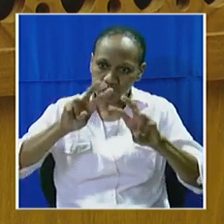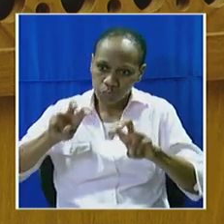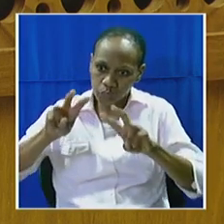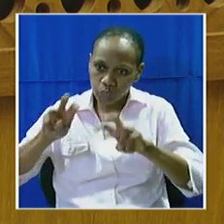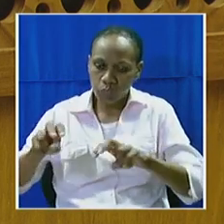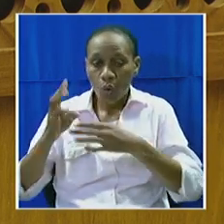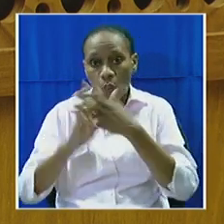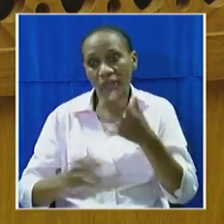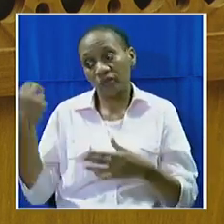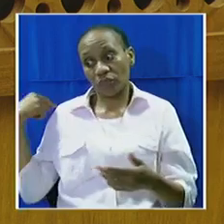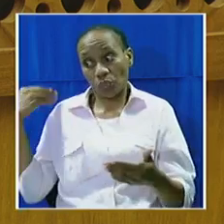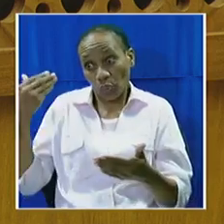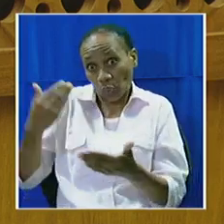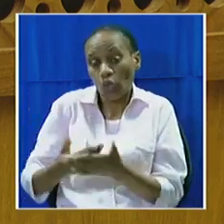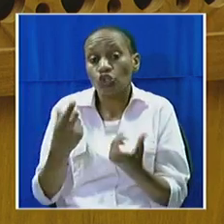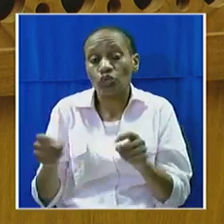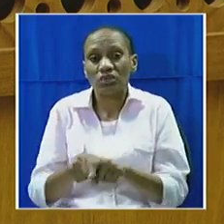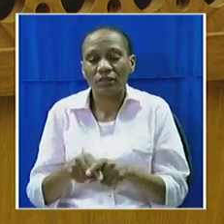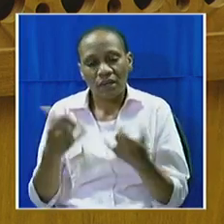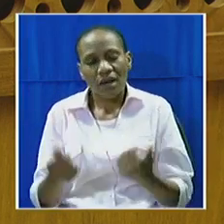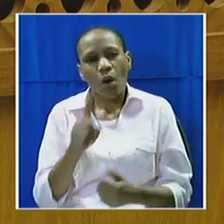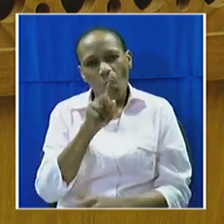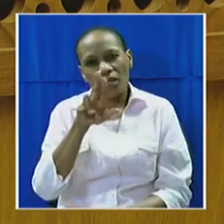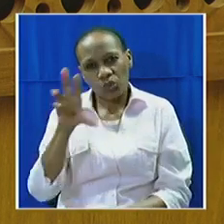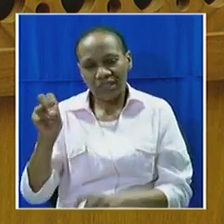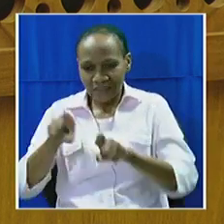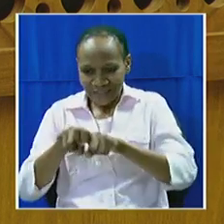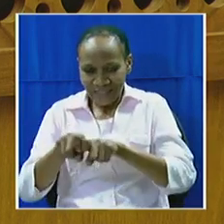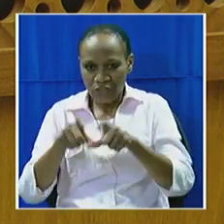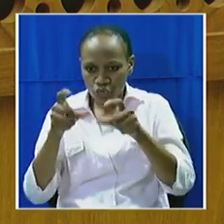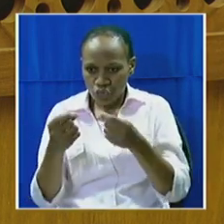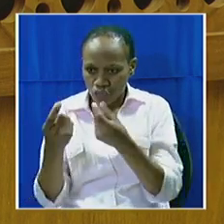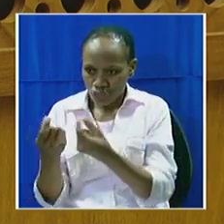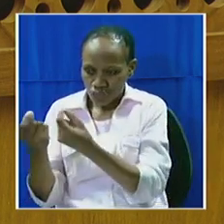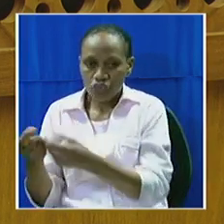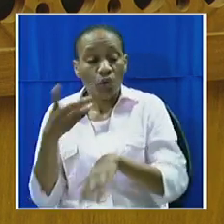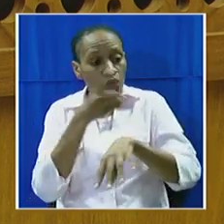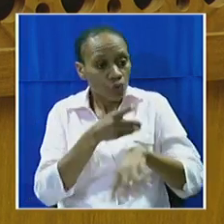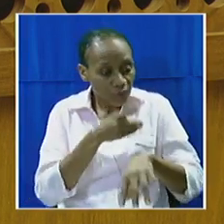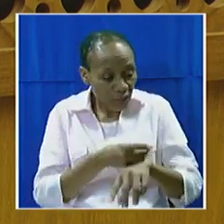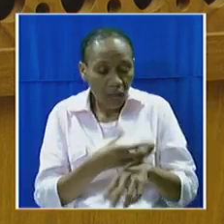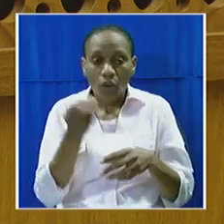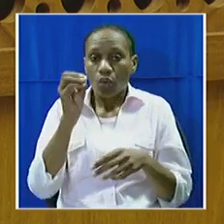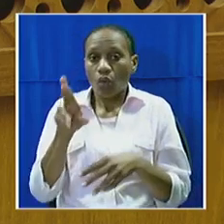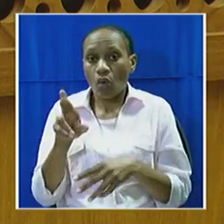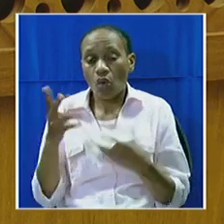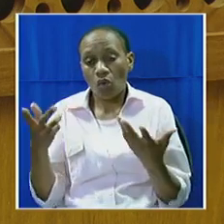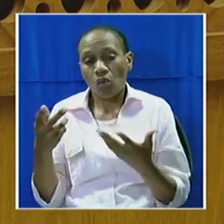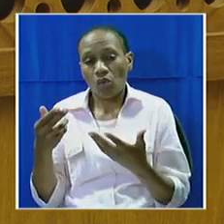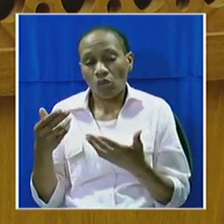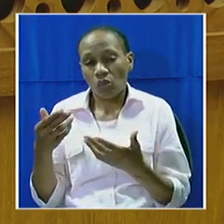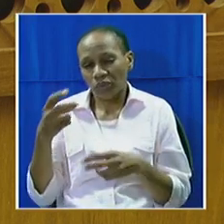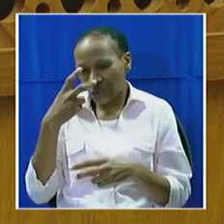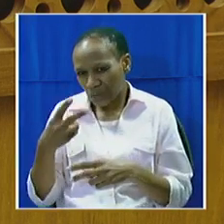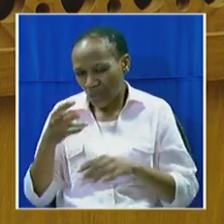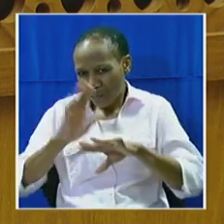few weeks. Already more than 120 tests were done on cases where the doctors or the history suggested that